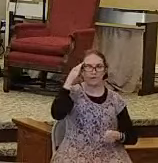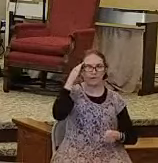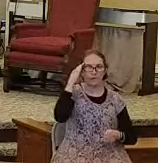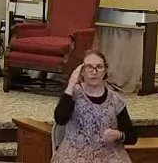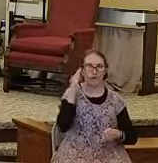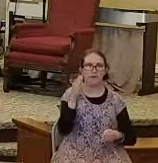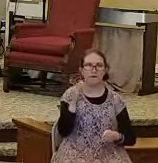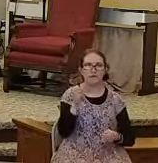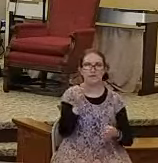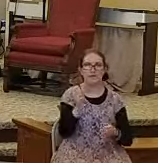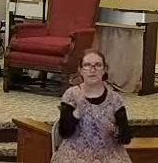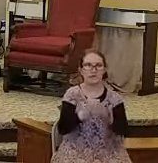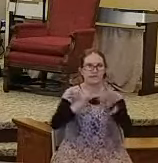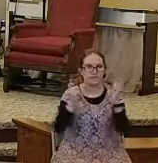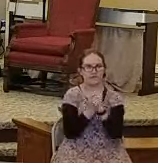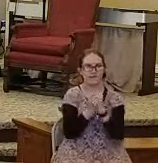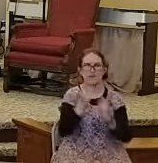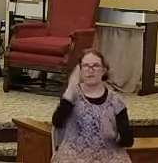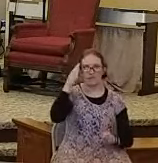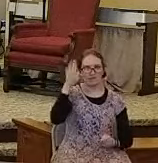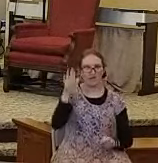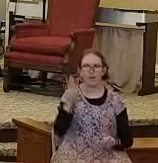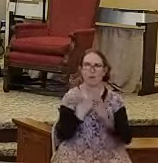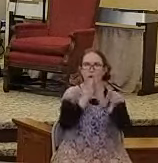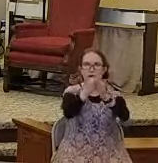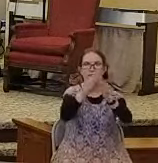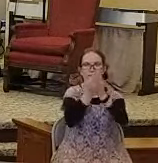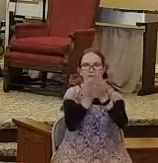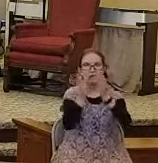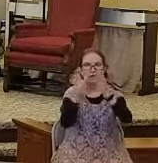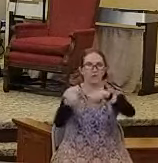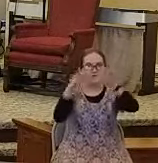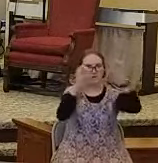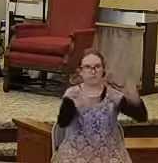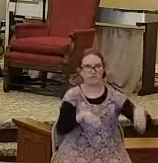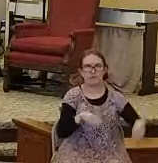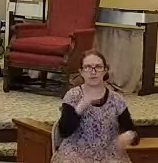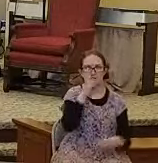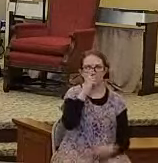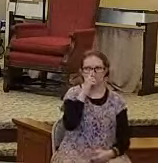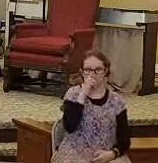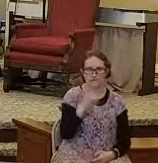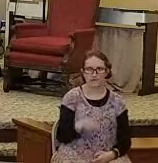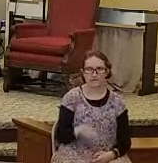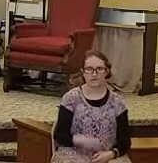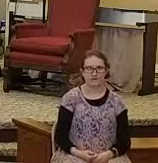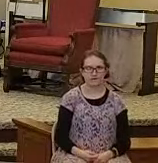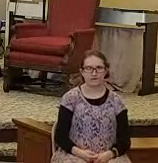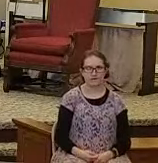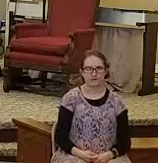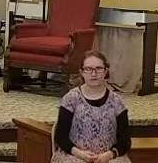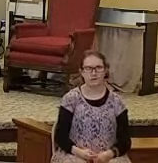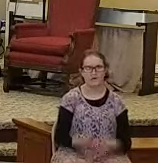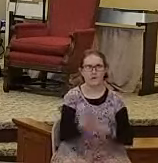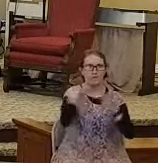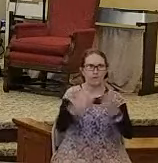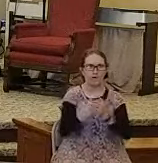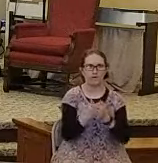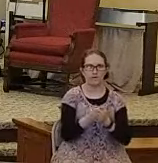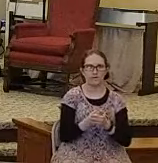he could solve them. I wouldn't know what faith in his word could do. Yes. Hallelujah, Jesus. Yes. Amen. Through it